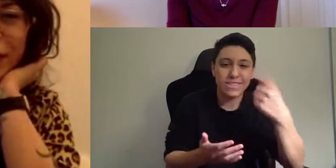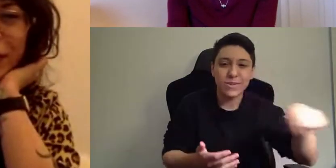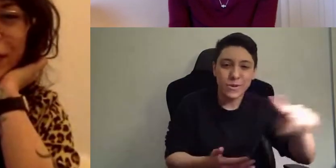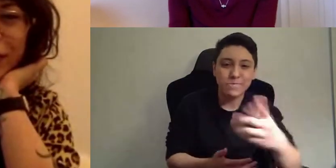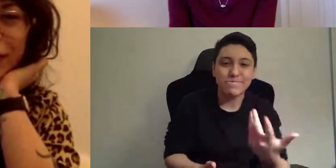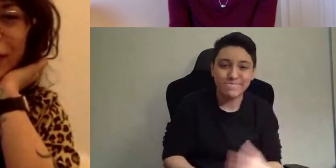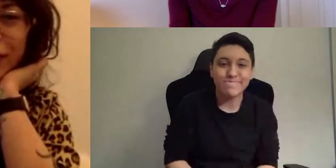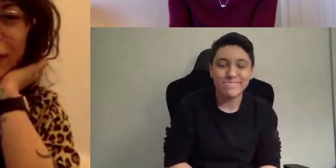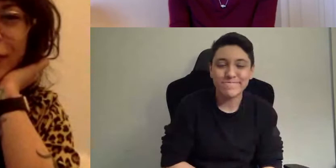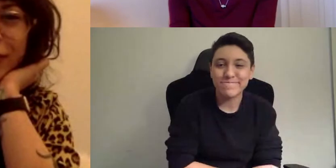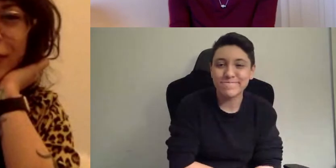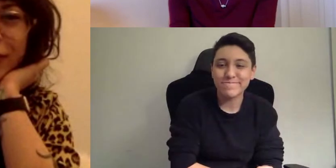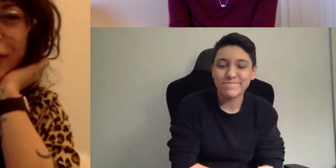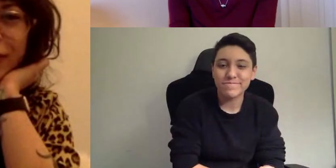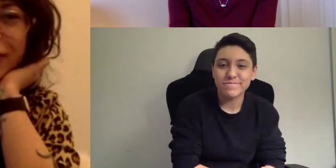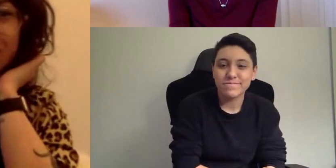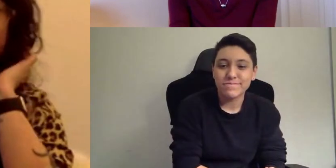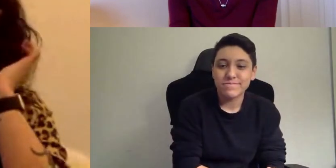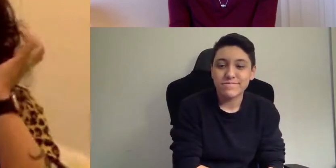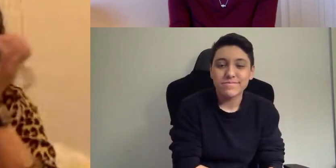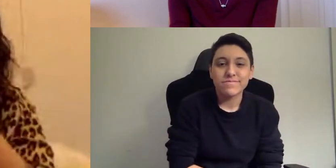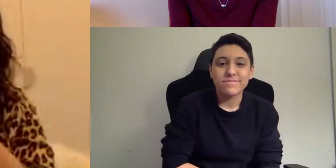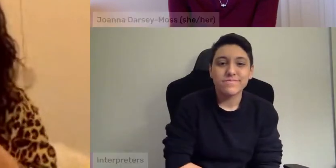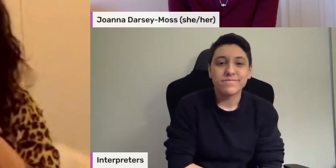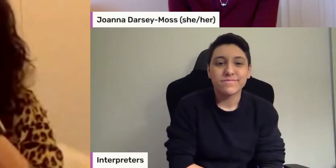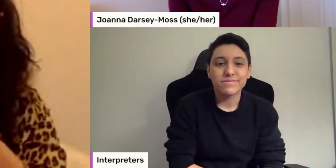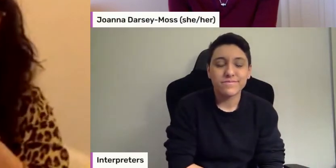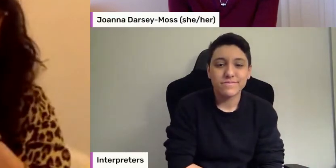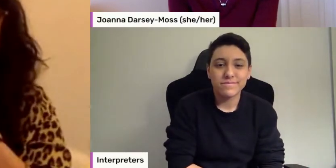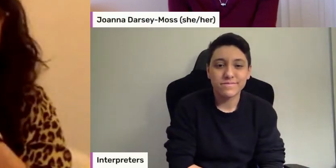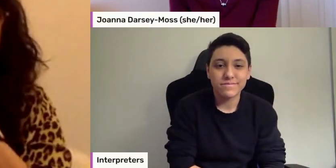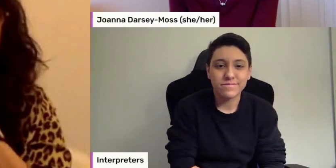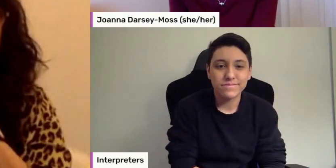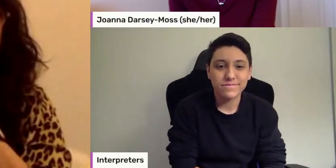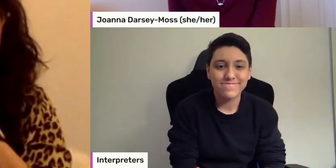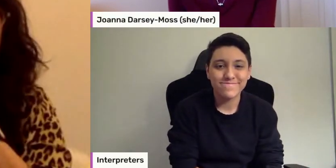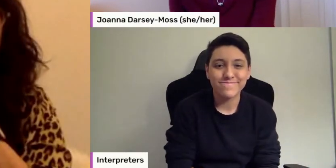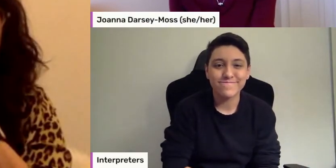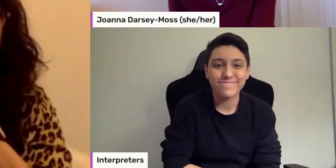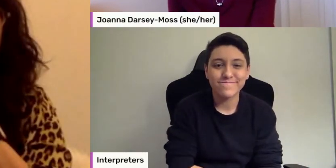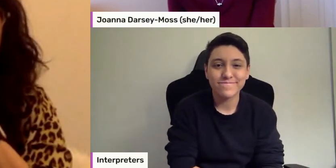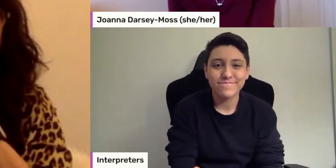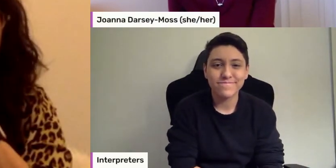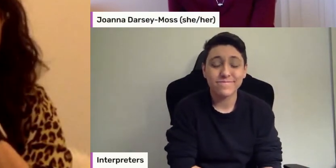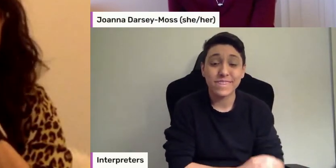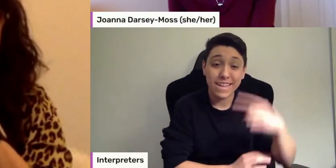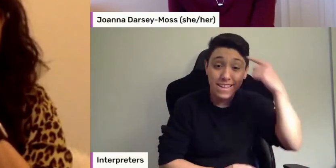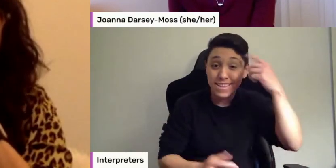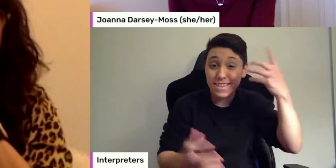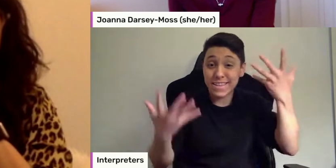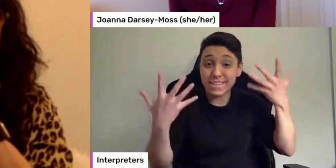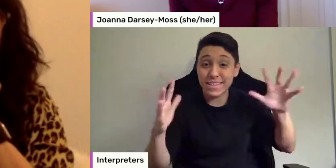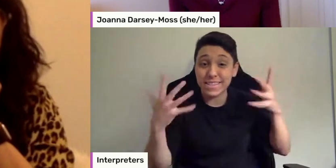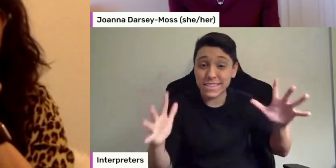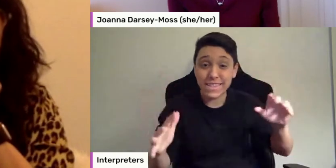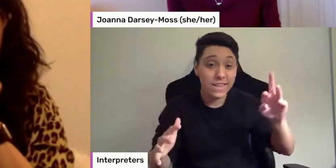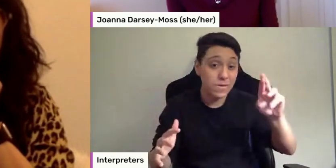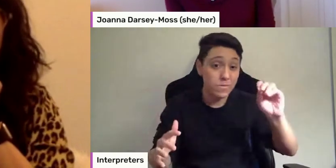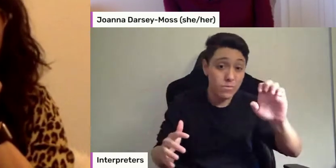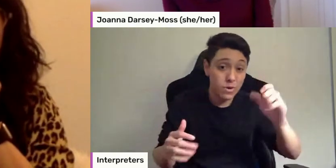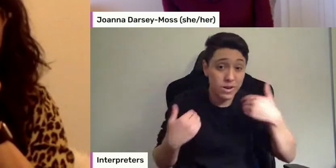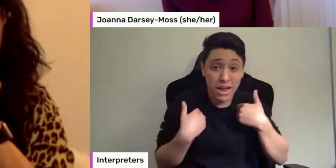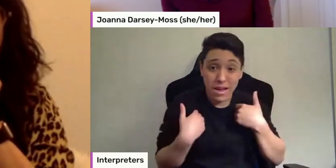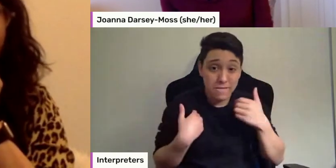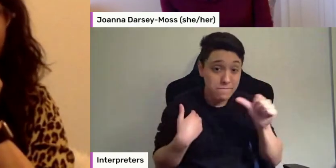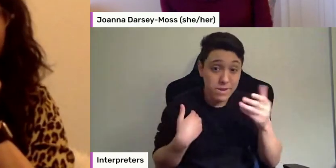Yeah. I think. think that might be it then. Brooke, do you have anything you'd like